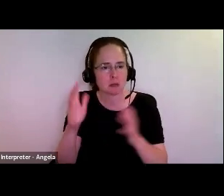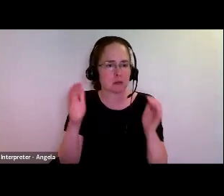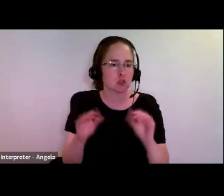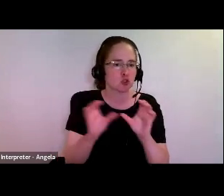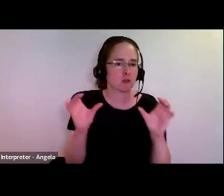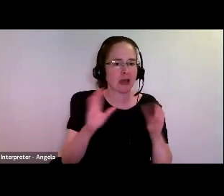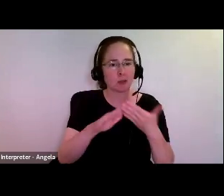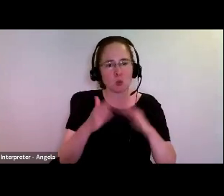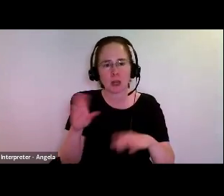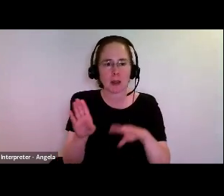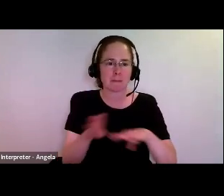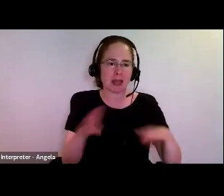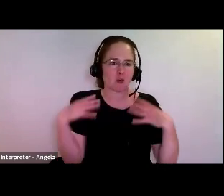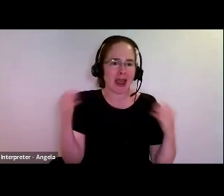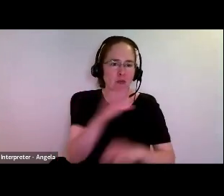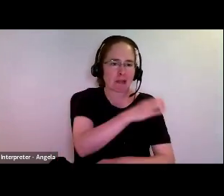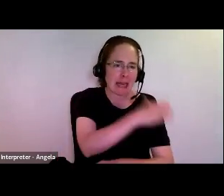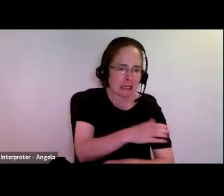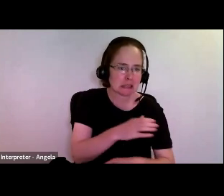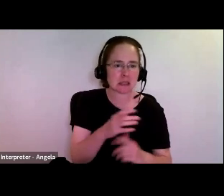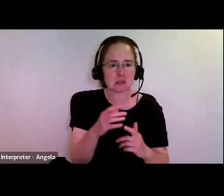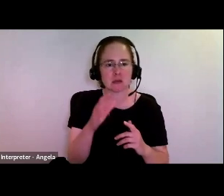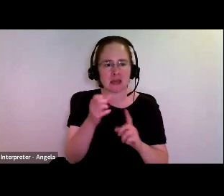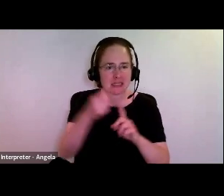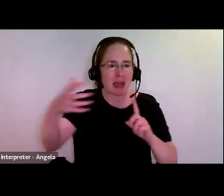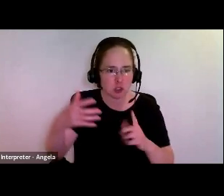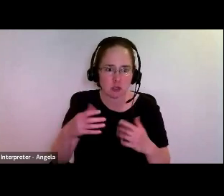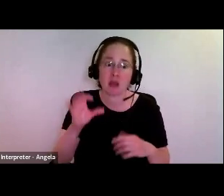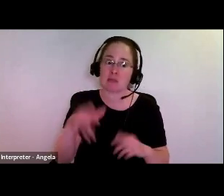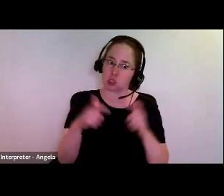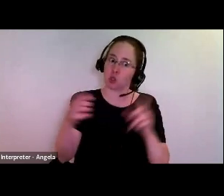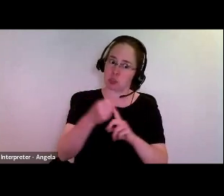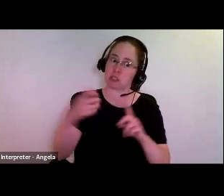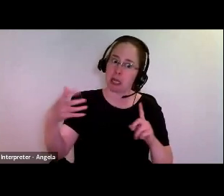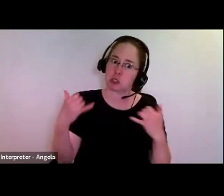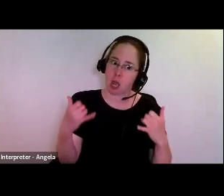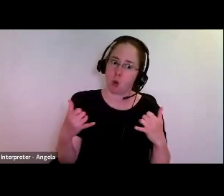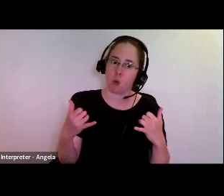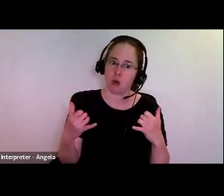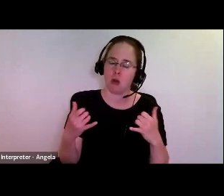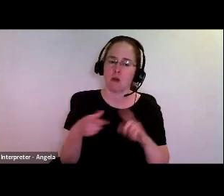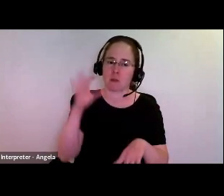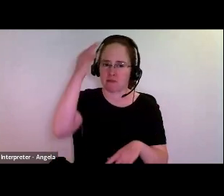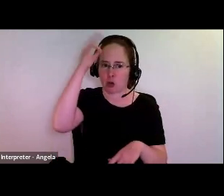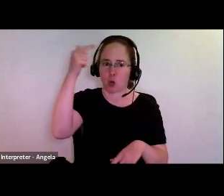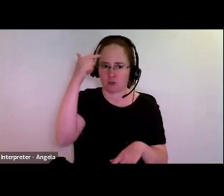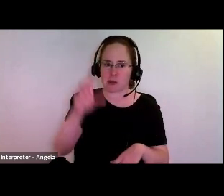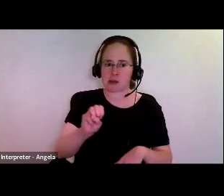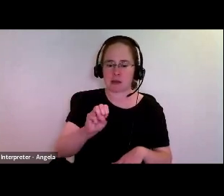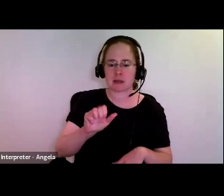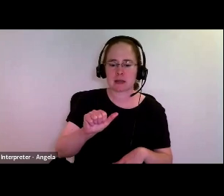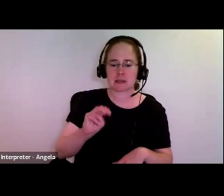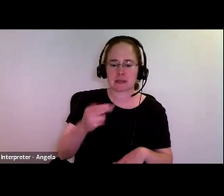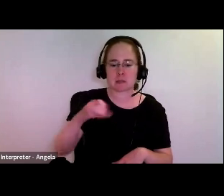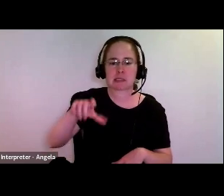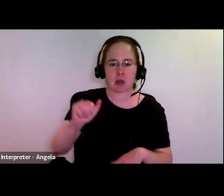Certified Community Behavioral Health Clinics, and that expansion. That's a huge expansion of the federal government, of SAMHSA in particular.